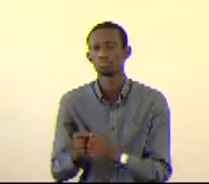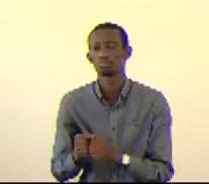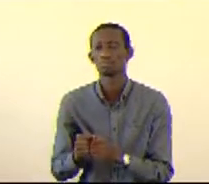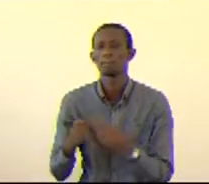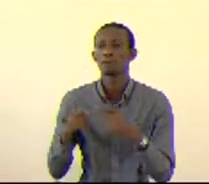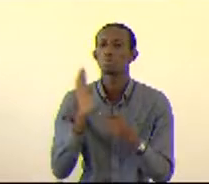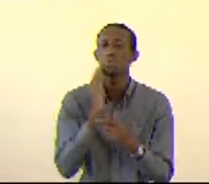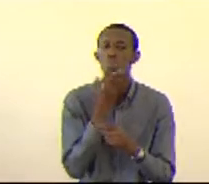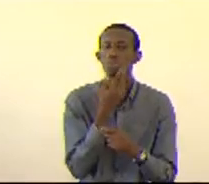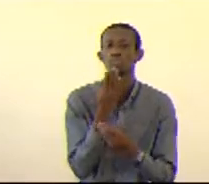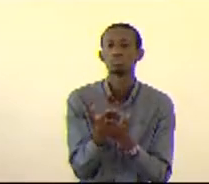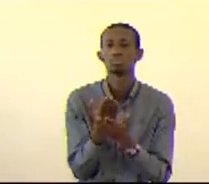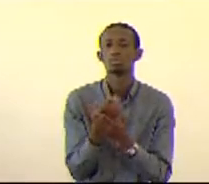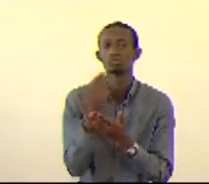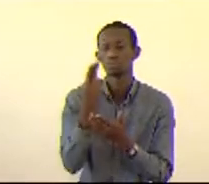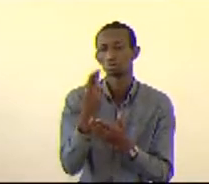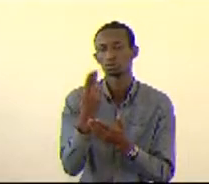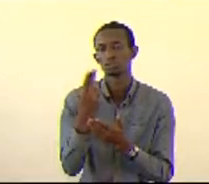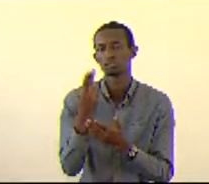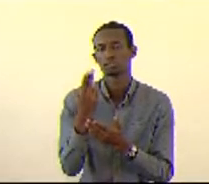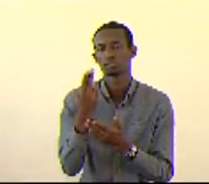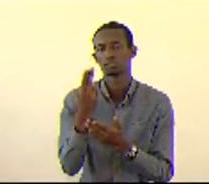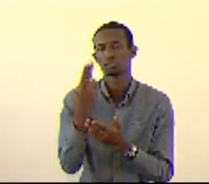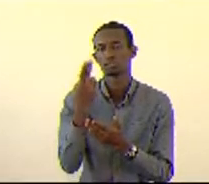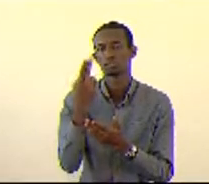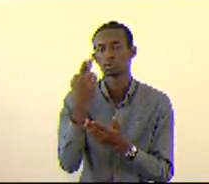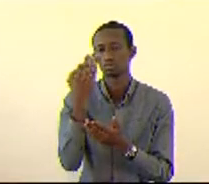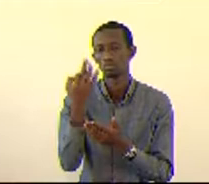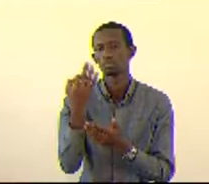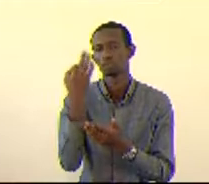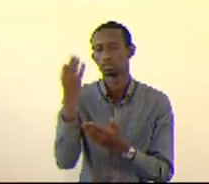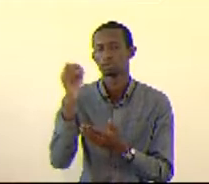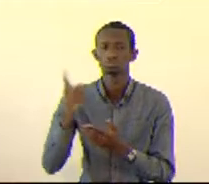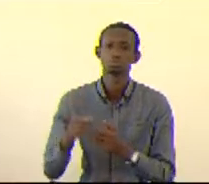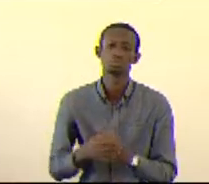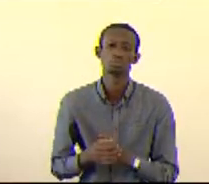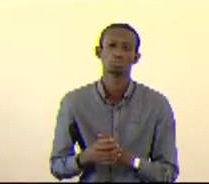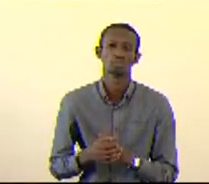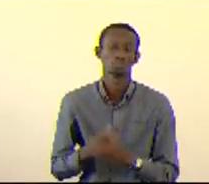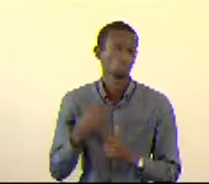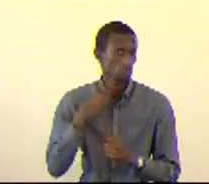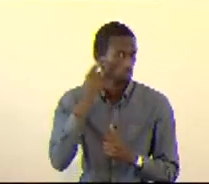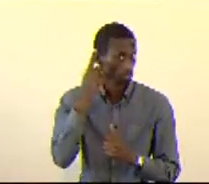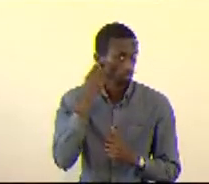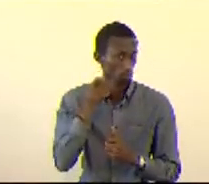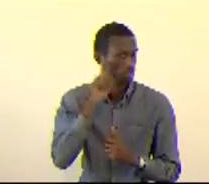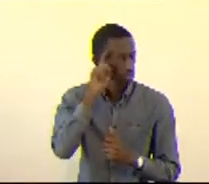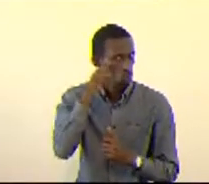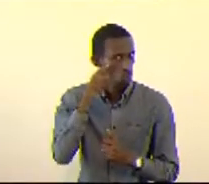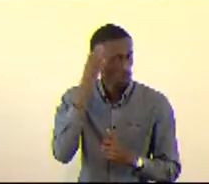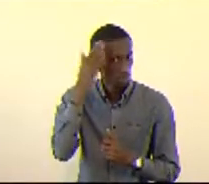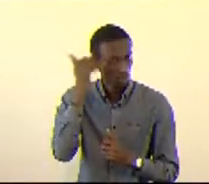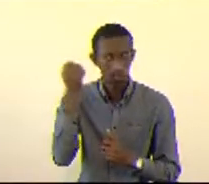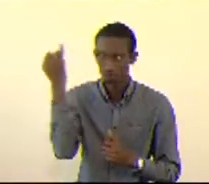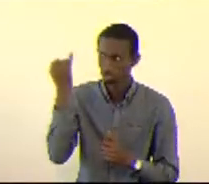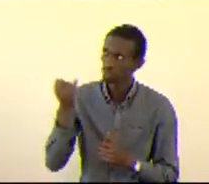requires more heat. And that explains the shape of those graphs. Okay? And so very